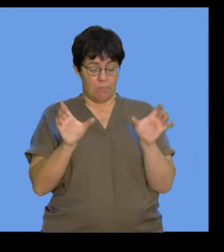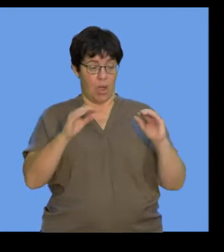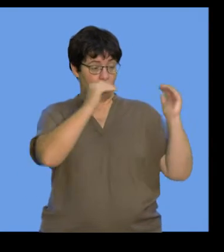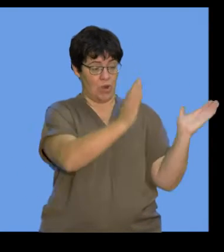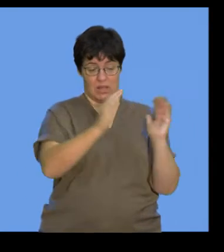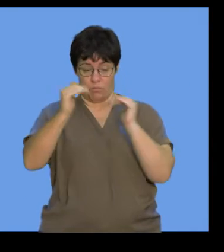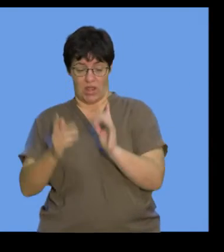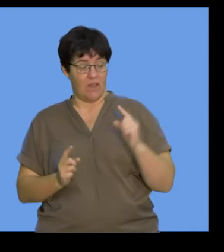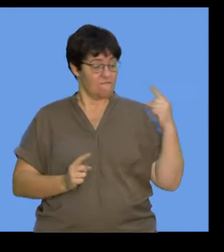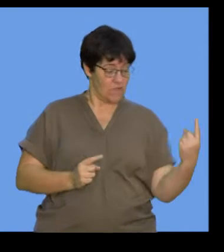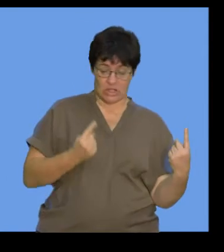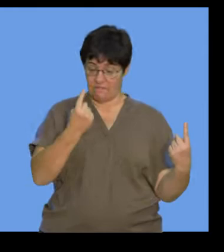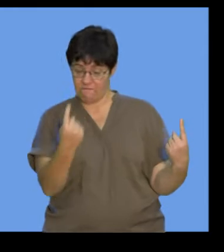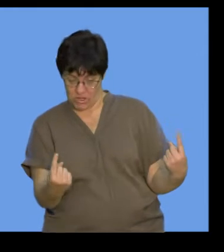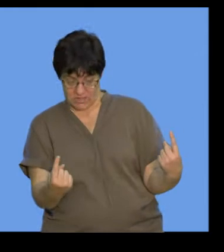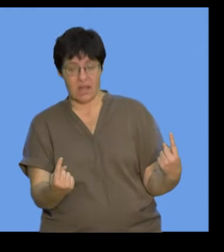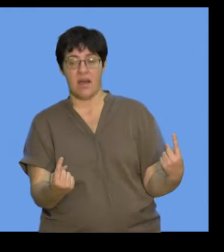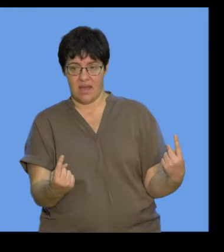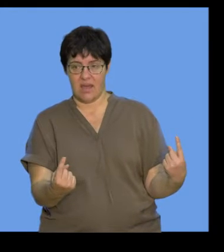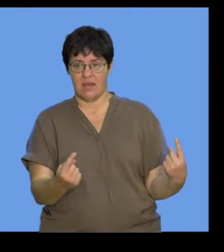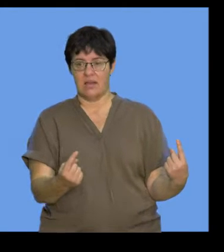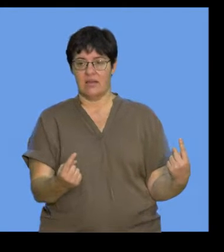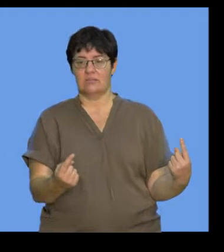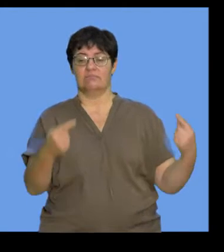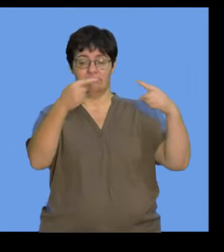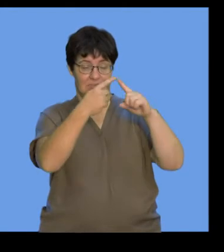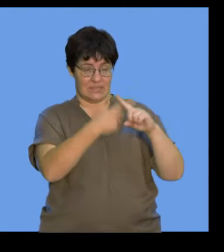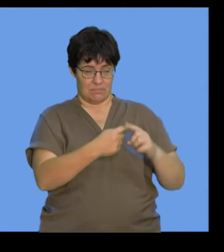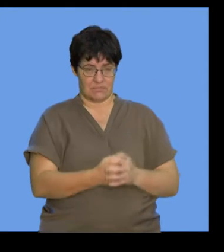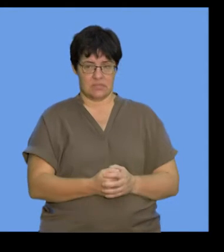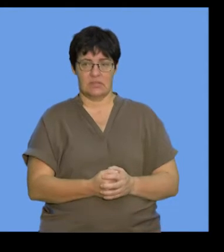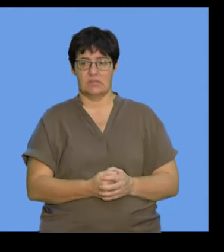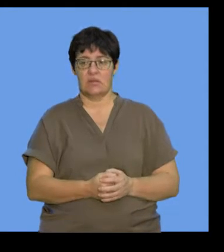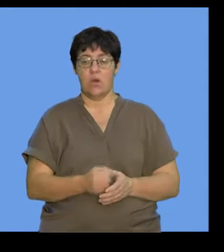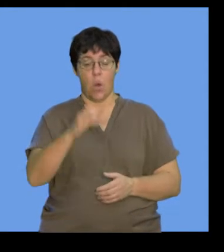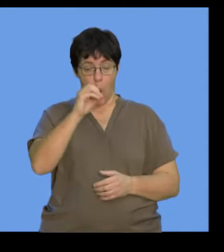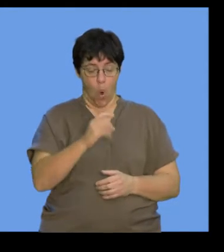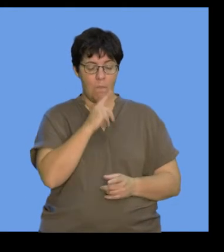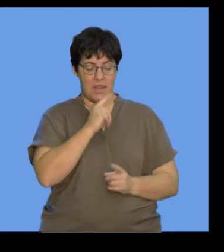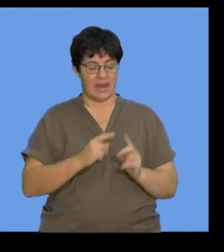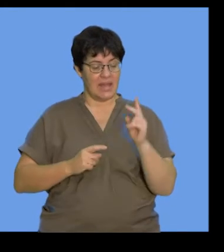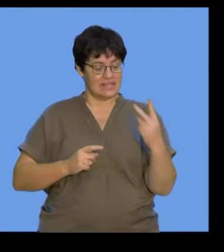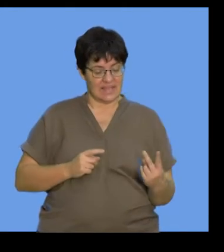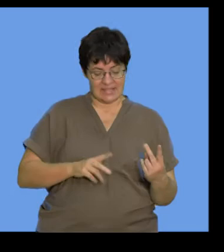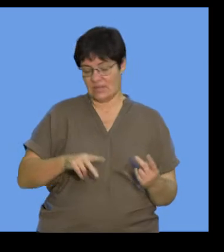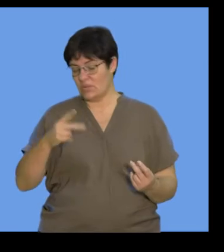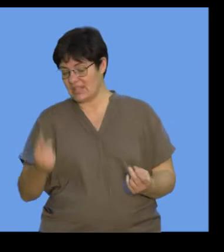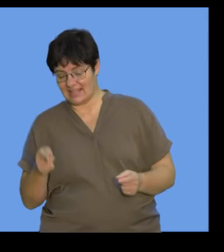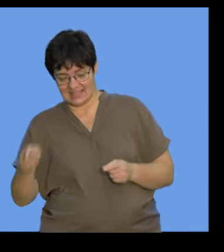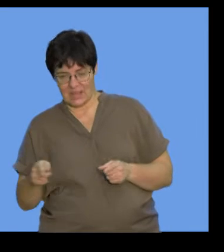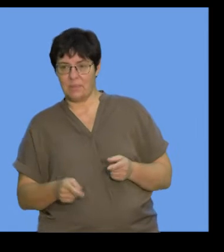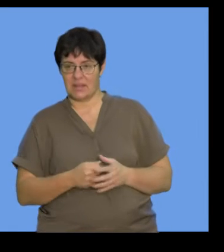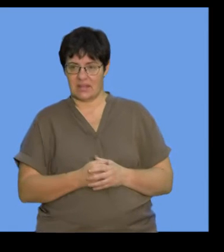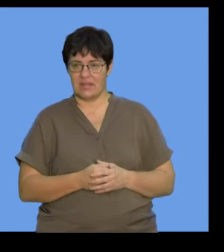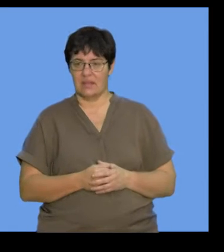brackets that you have, and then my O will be the outer terms, right, which is the A and